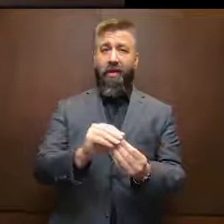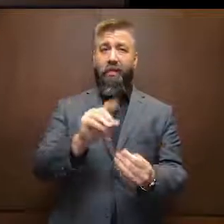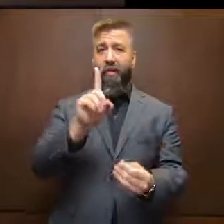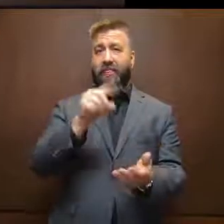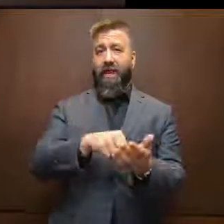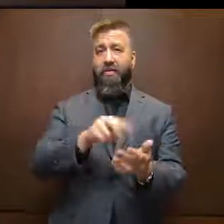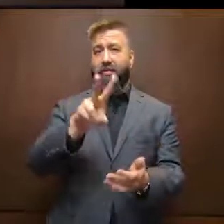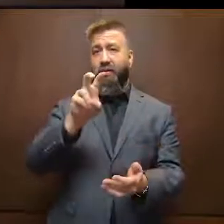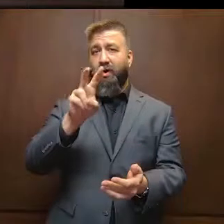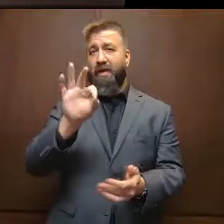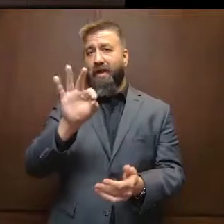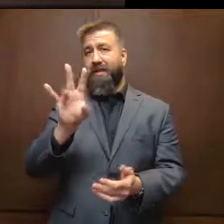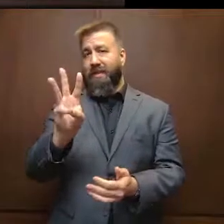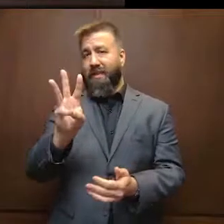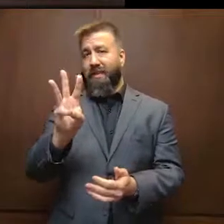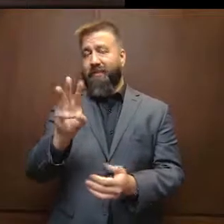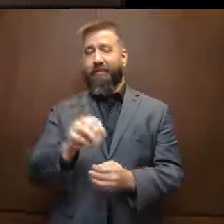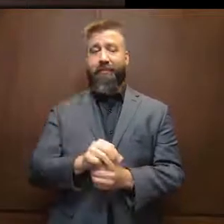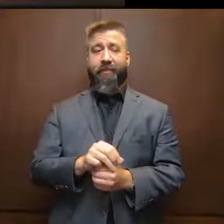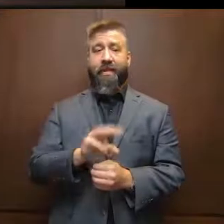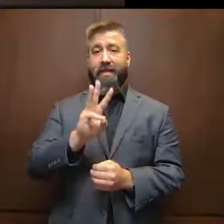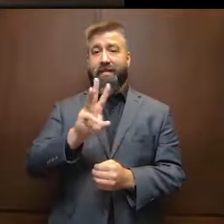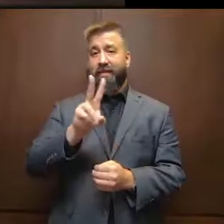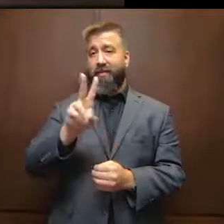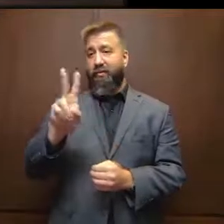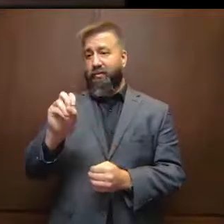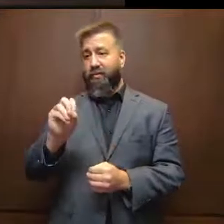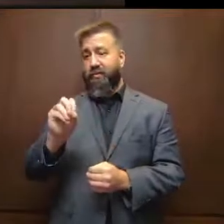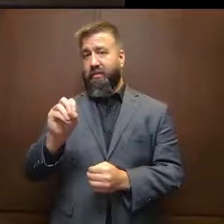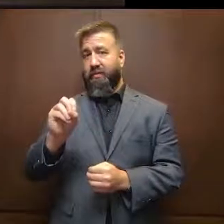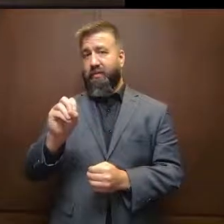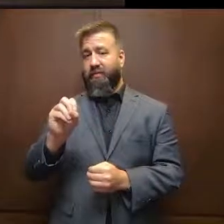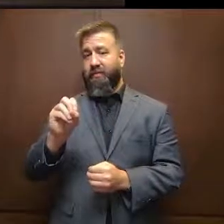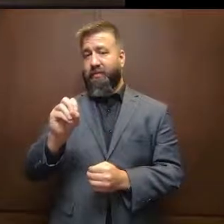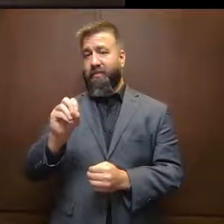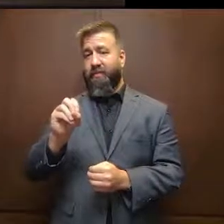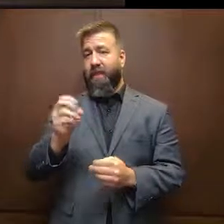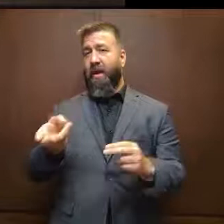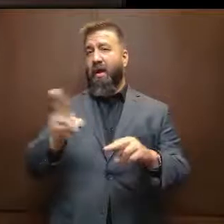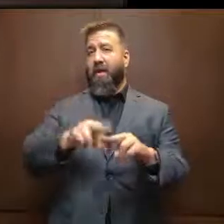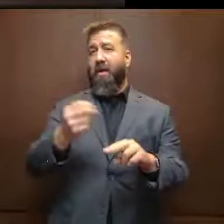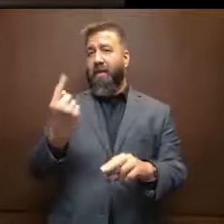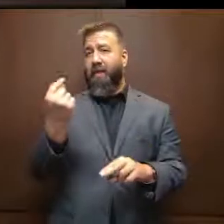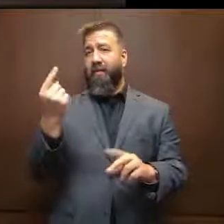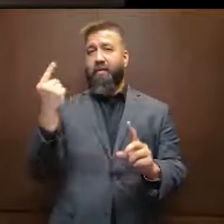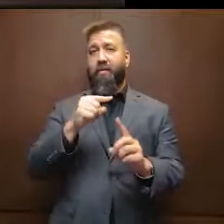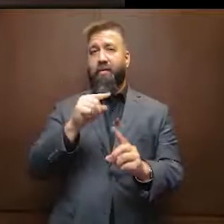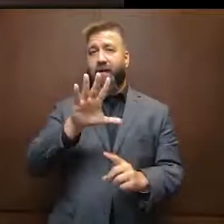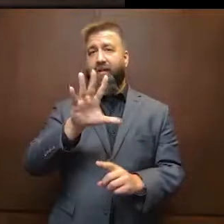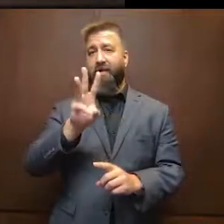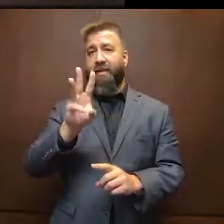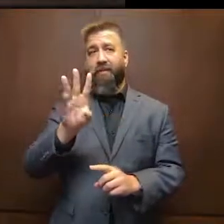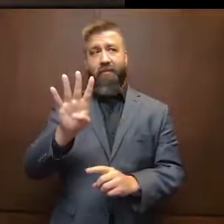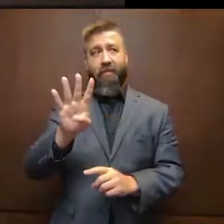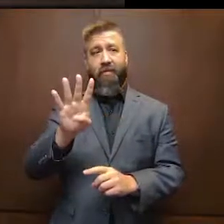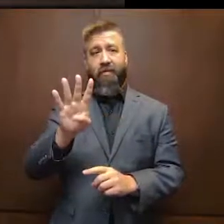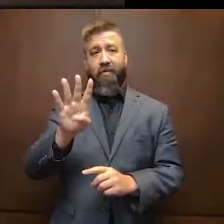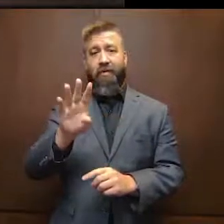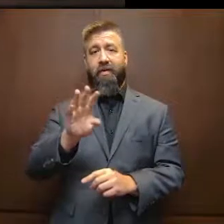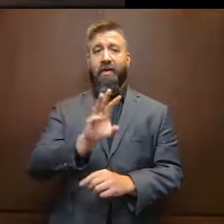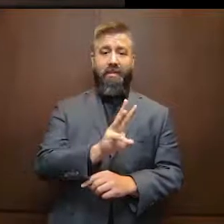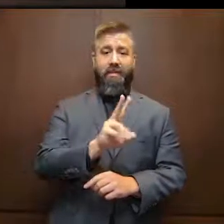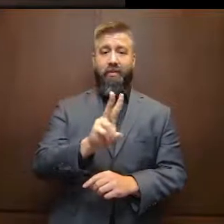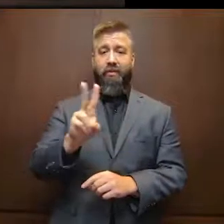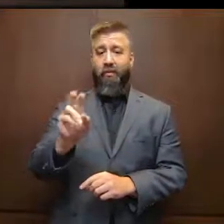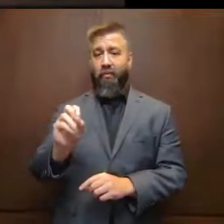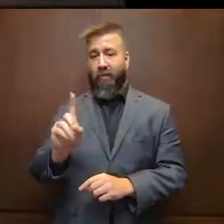1,296. 62220, up 11 to 1,564. 62221